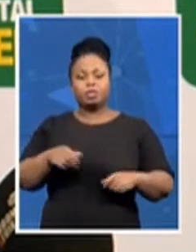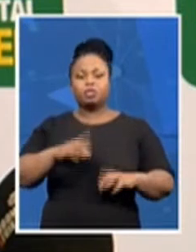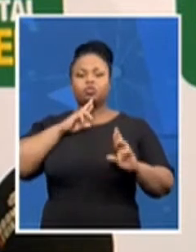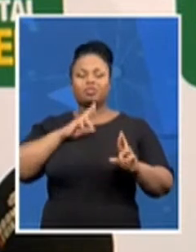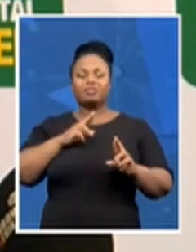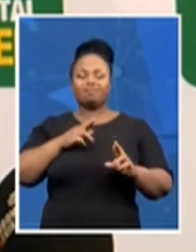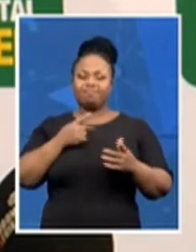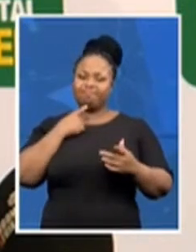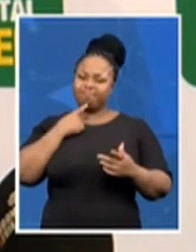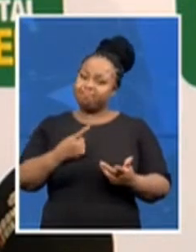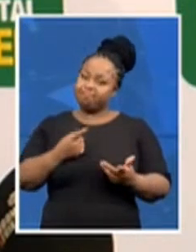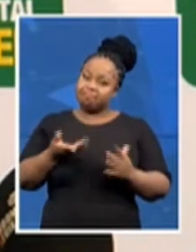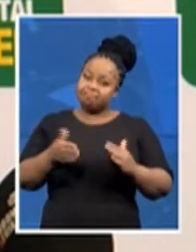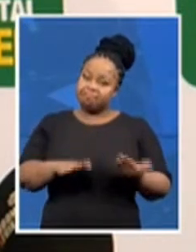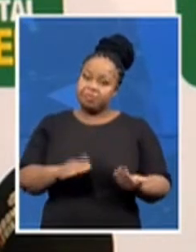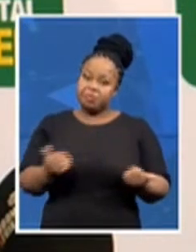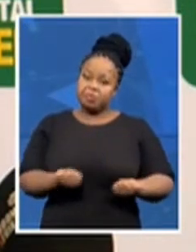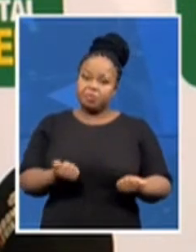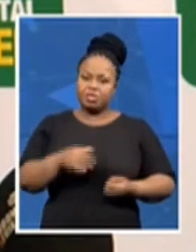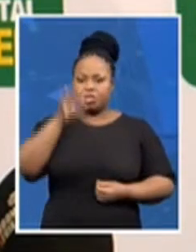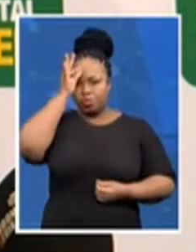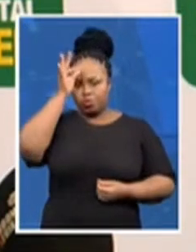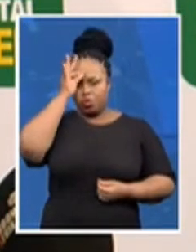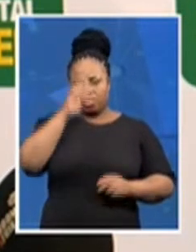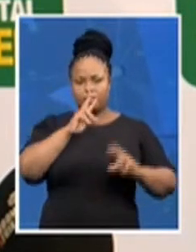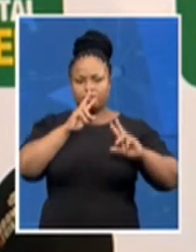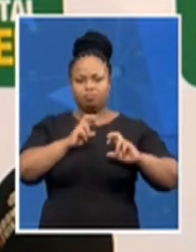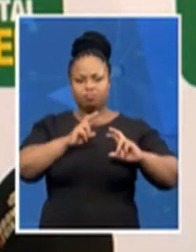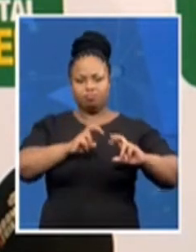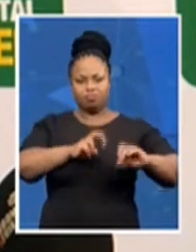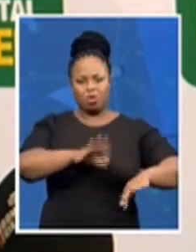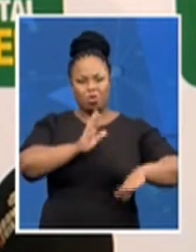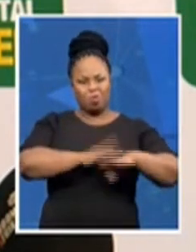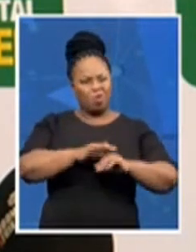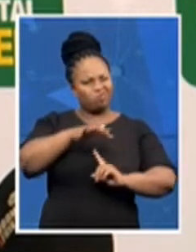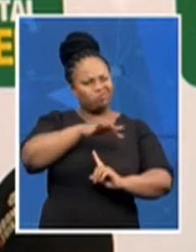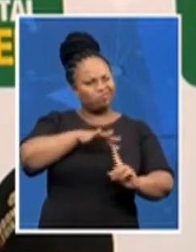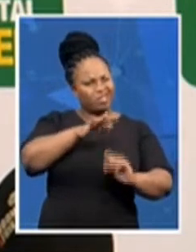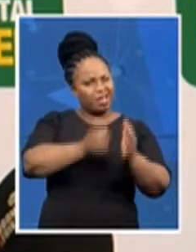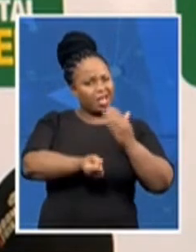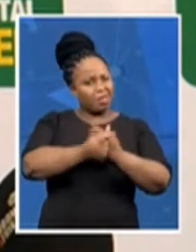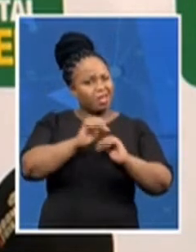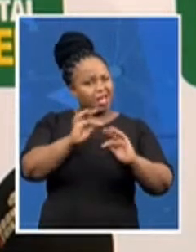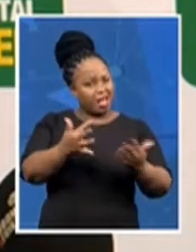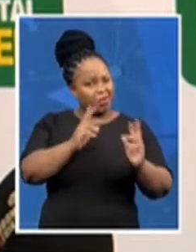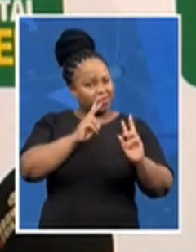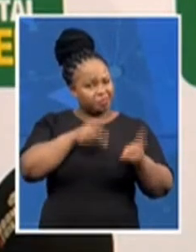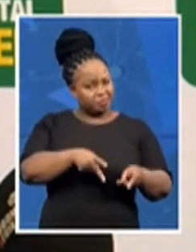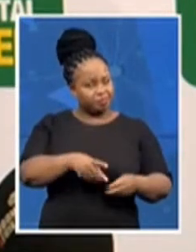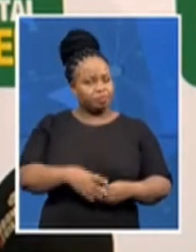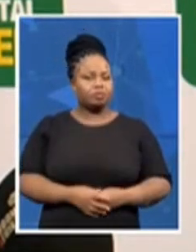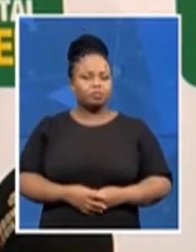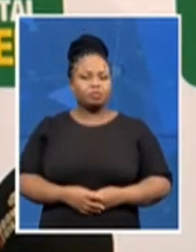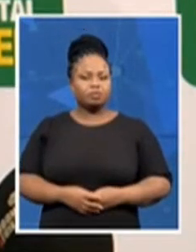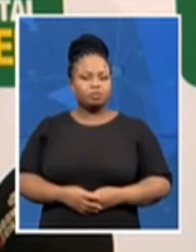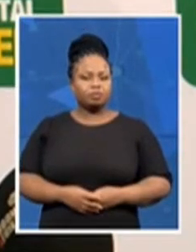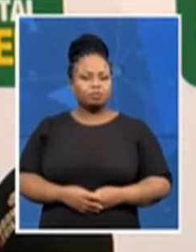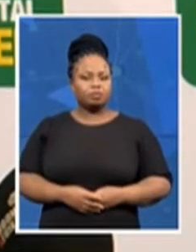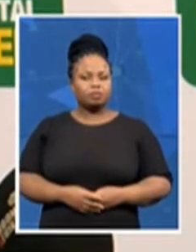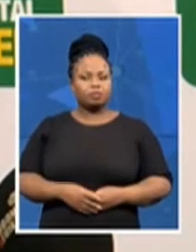continue to investigate circumstances surrounding their deaths. The SAPS are